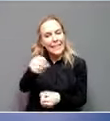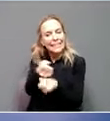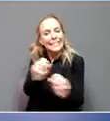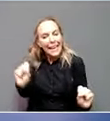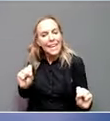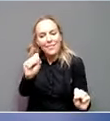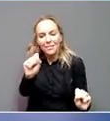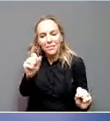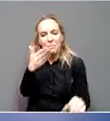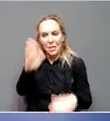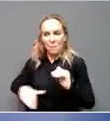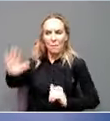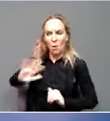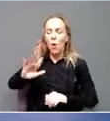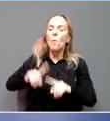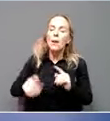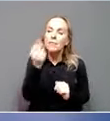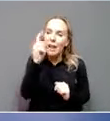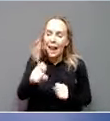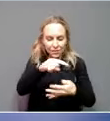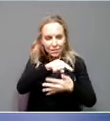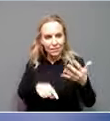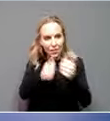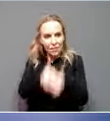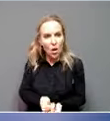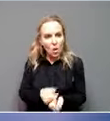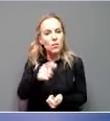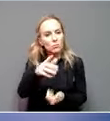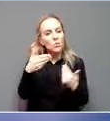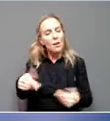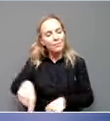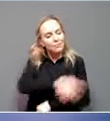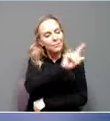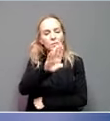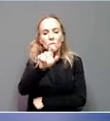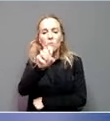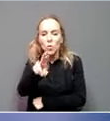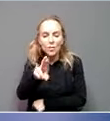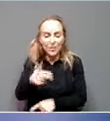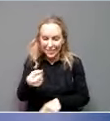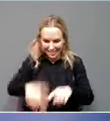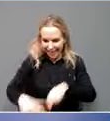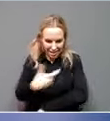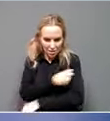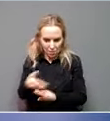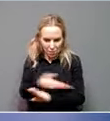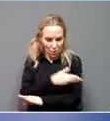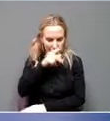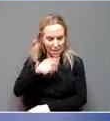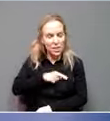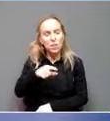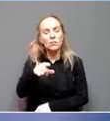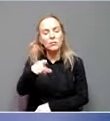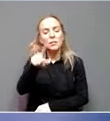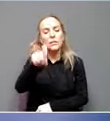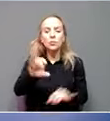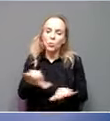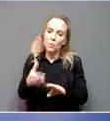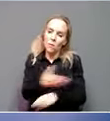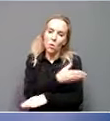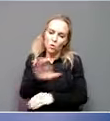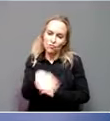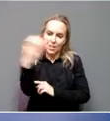booster. Get it before Thanksgiving. I hope you've had it now. If you can't get it before Thanksgiving, definitely get it before Christmas. If we can